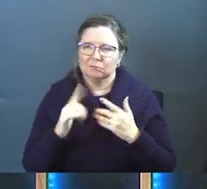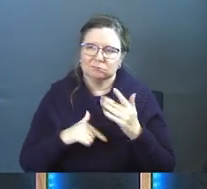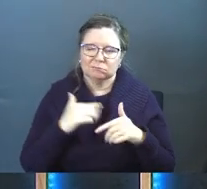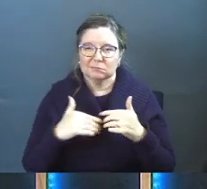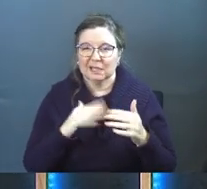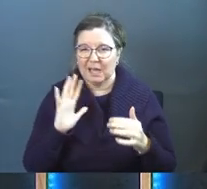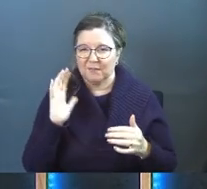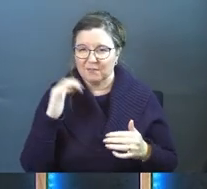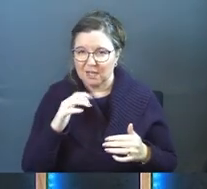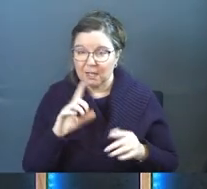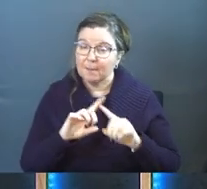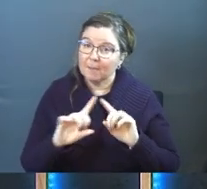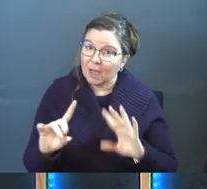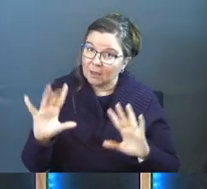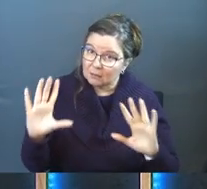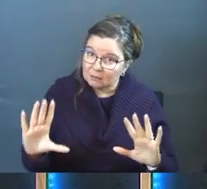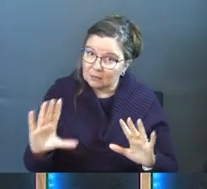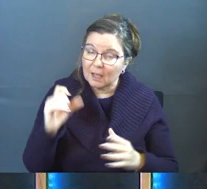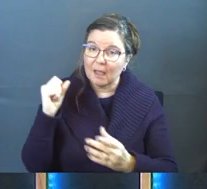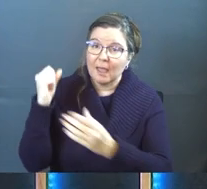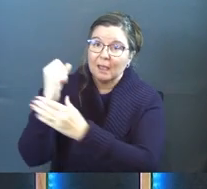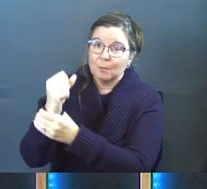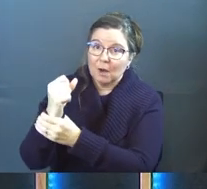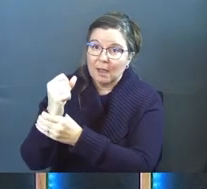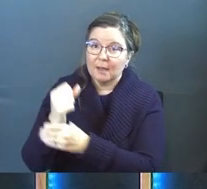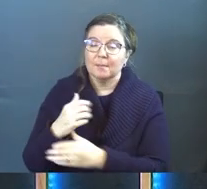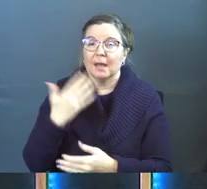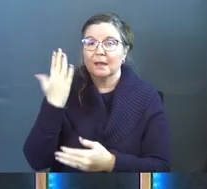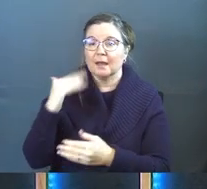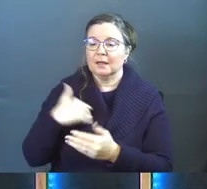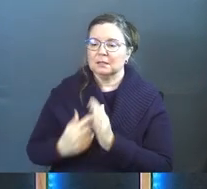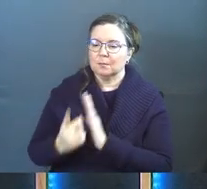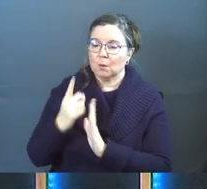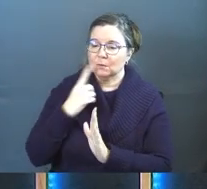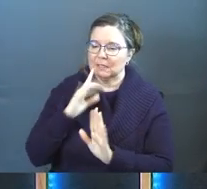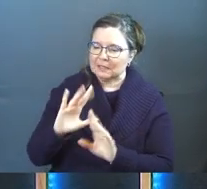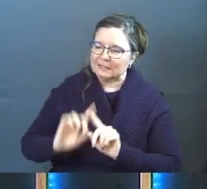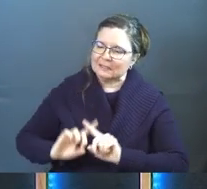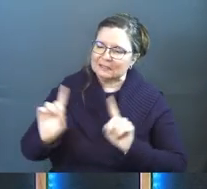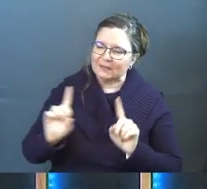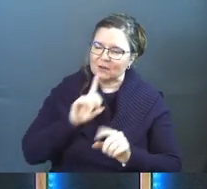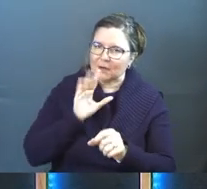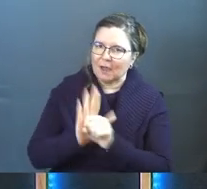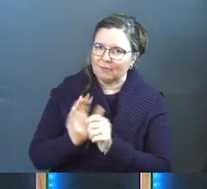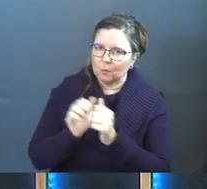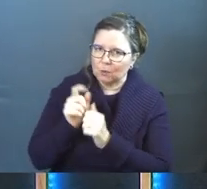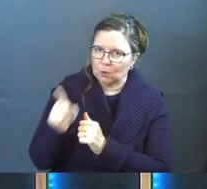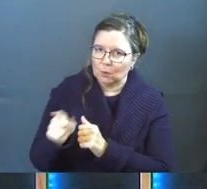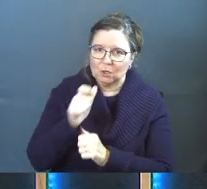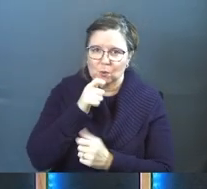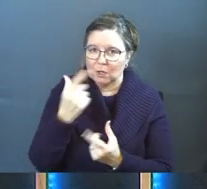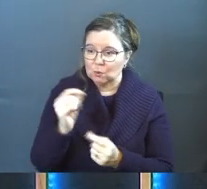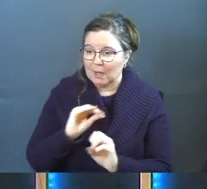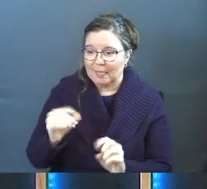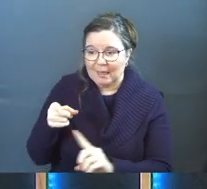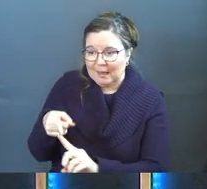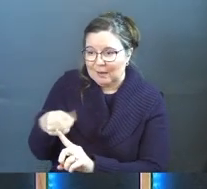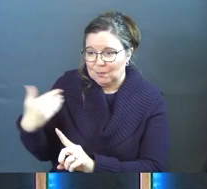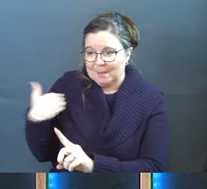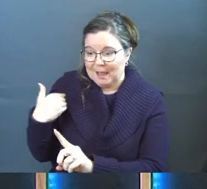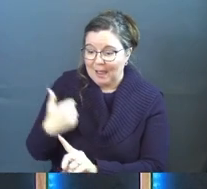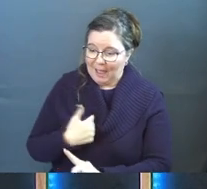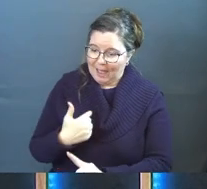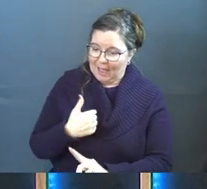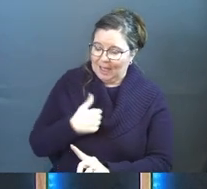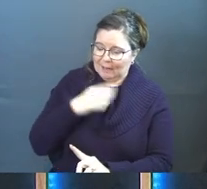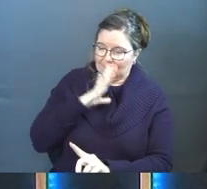and kind of funky, but Abraham and God have this moment where God says, this is going to be a different kind of covenant, and you're not going to do anything, Abraham. I'm